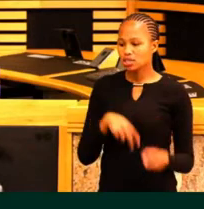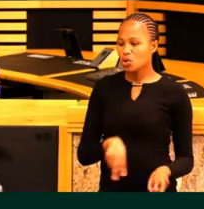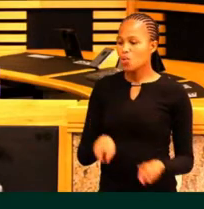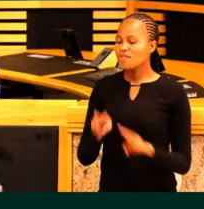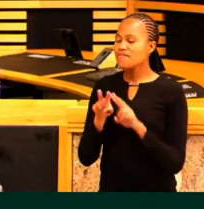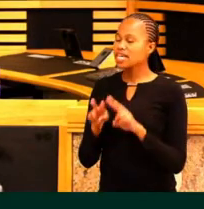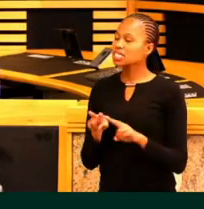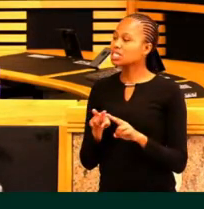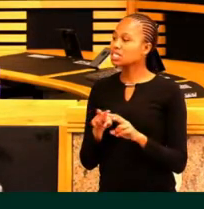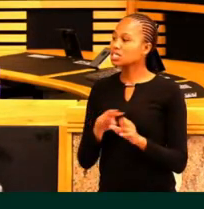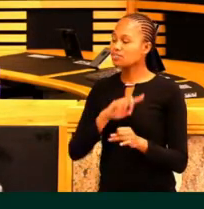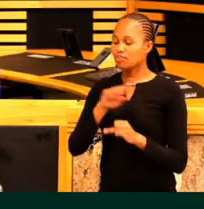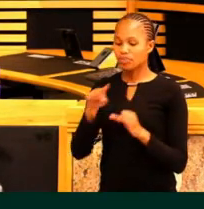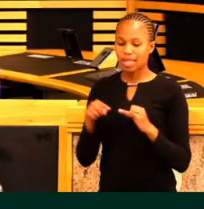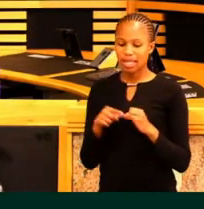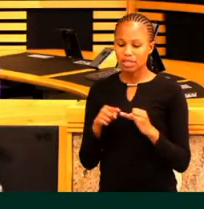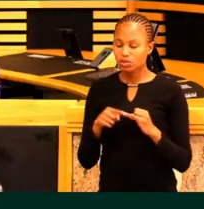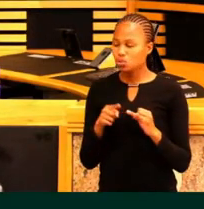agriculture